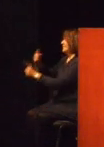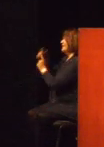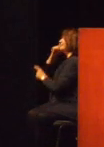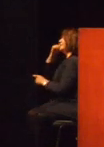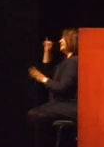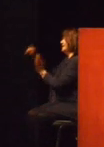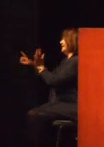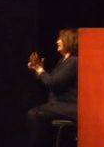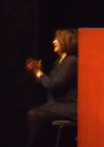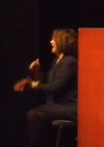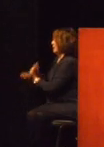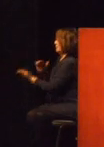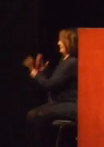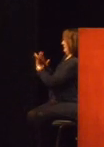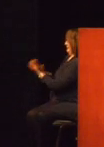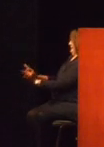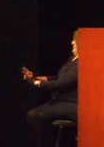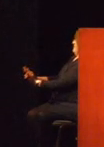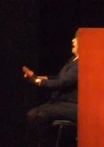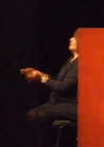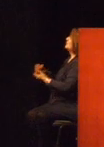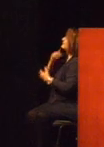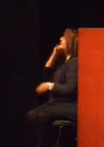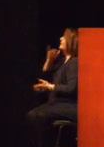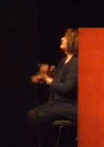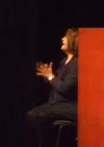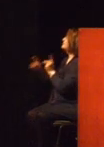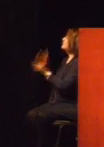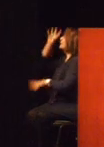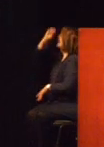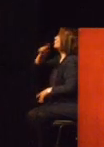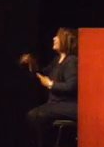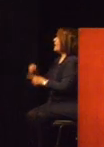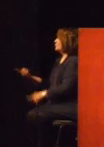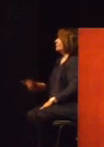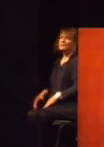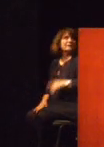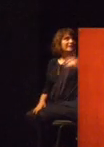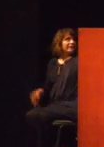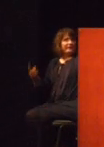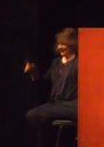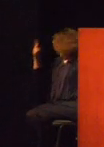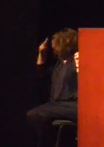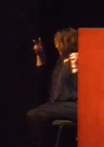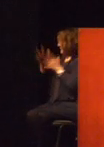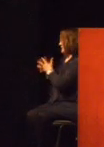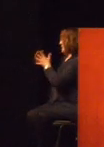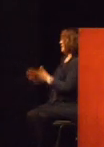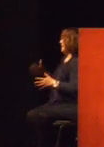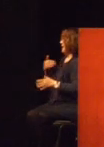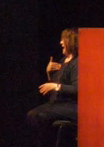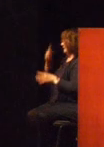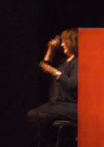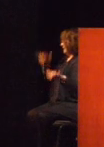you confront even the little minor mistakes that people, assumptions that people make about you. This is a Mexican-American student holding a